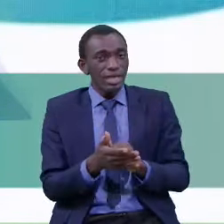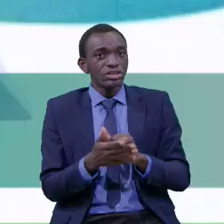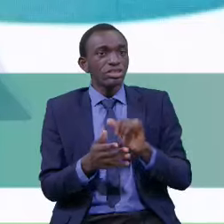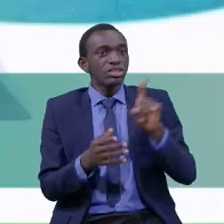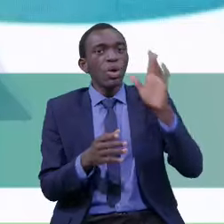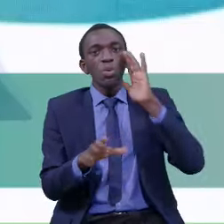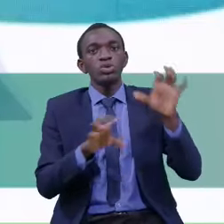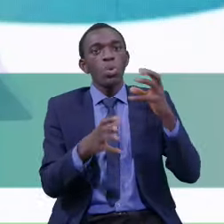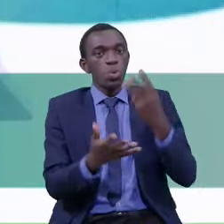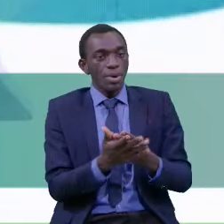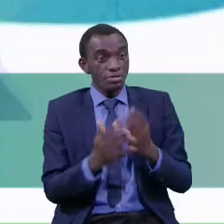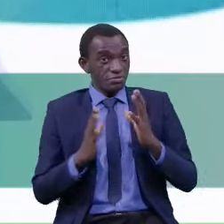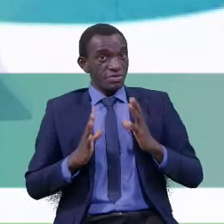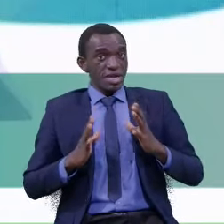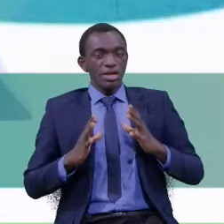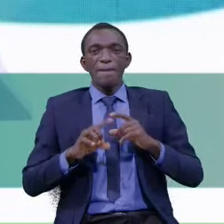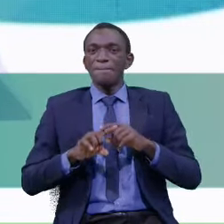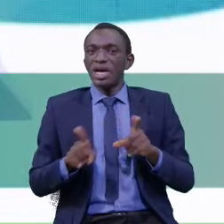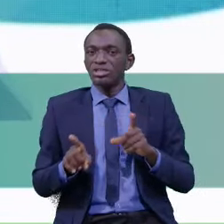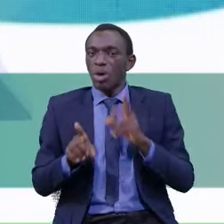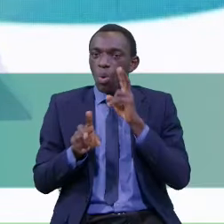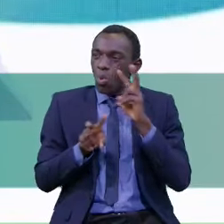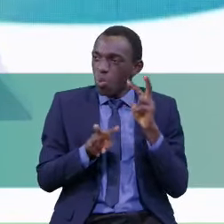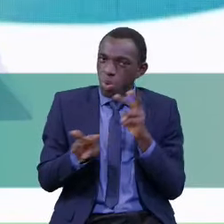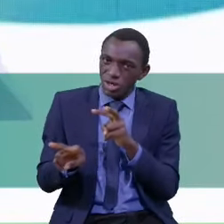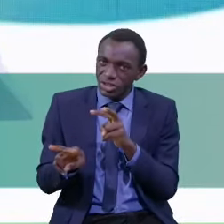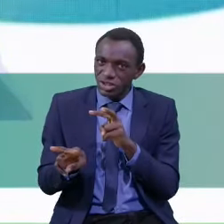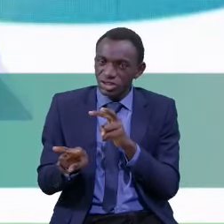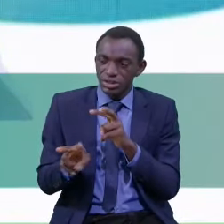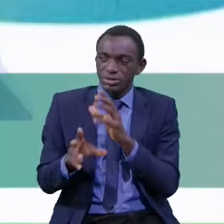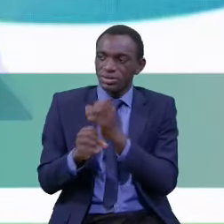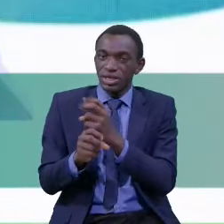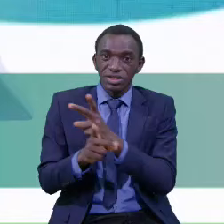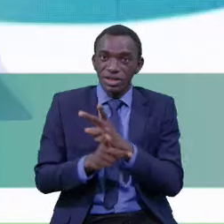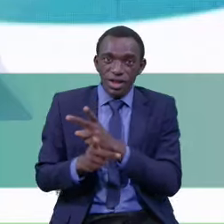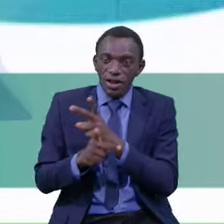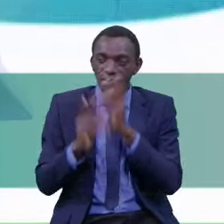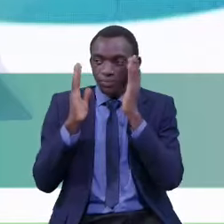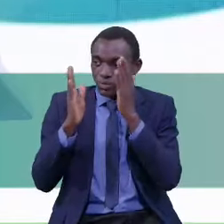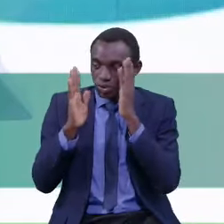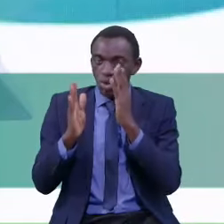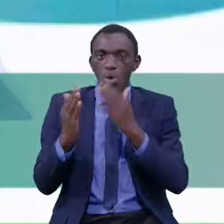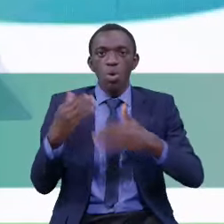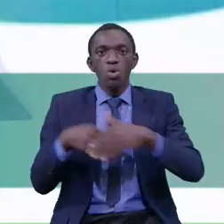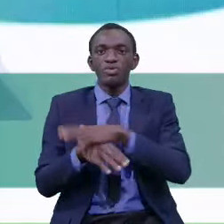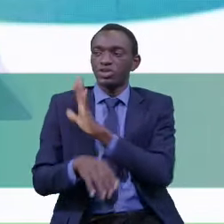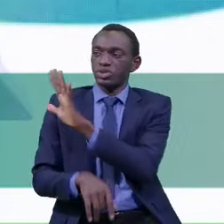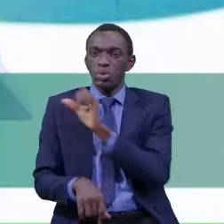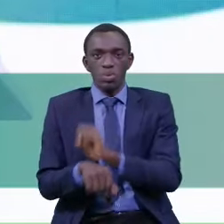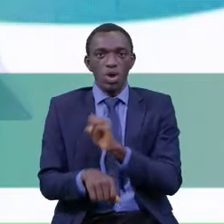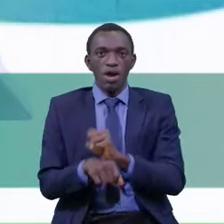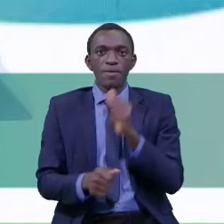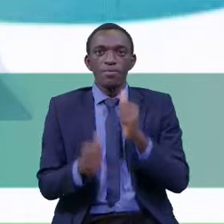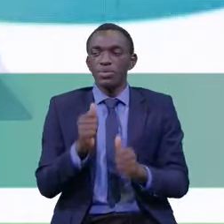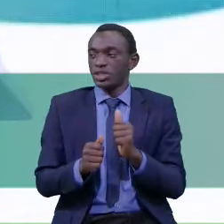But number one, watch and take heed to the ministry which thou hast received